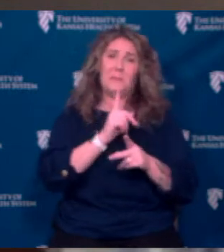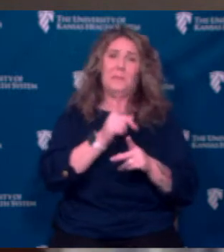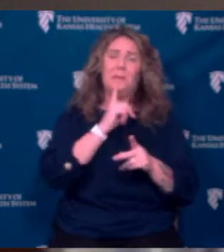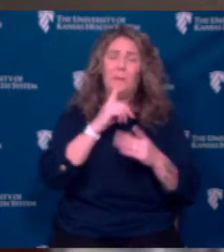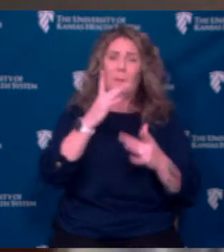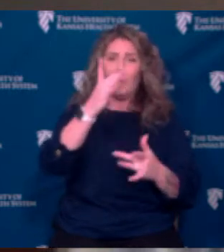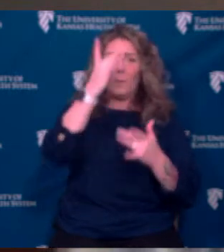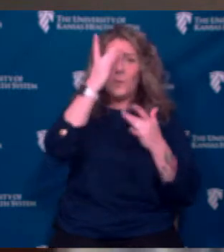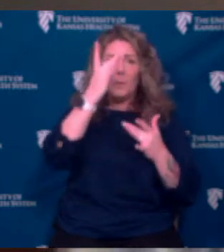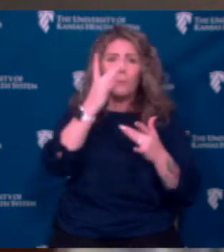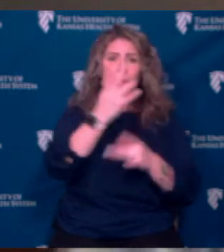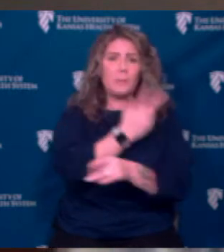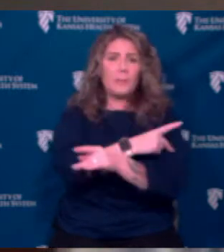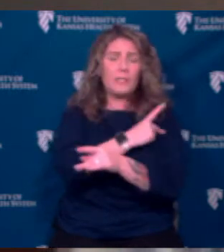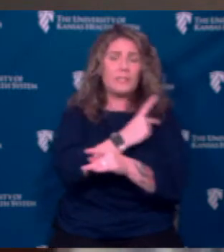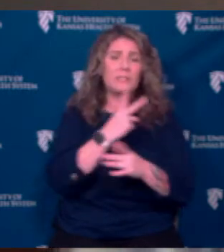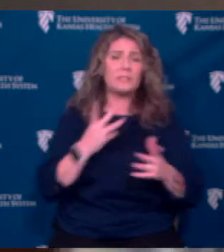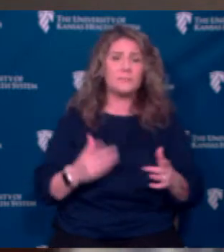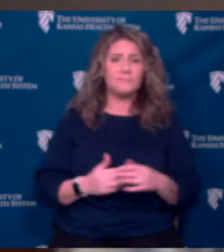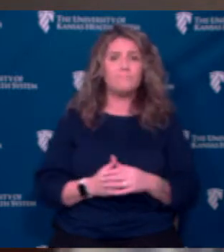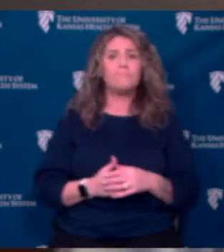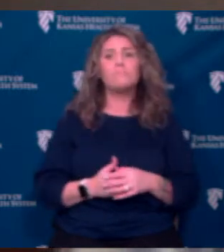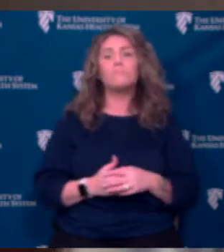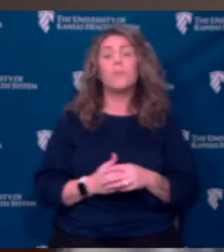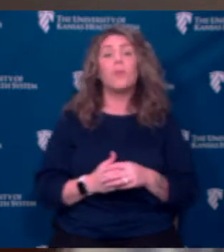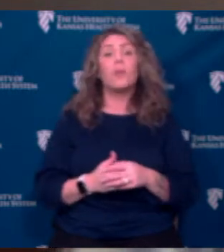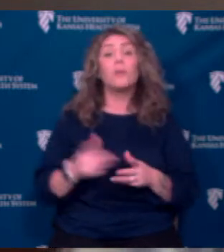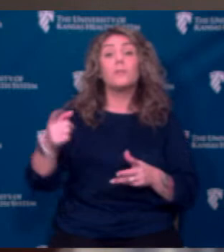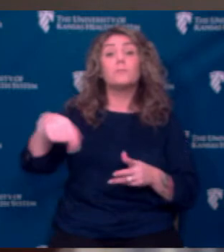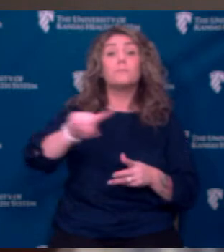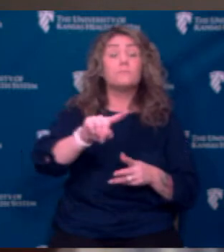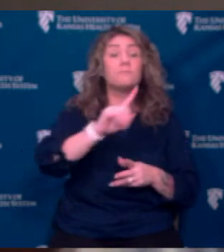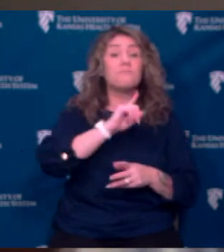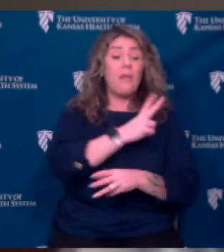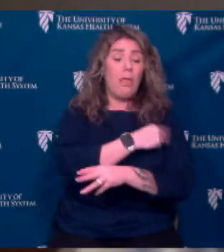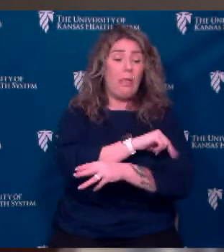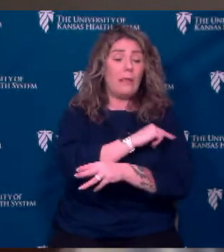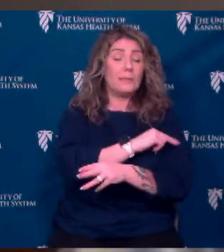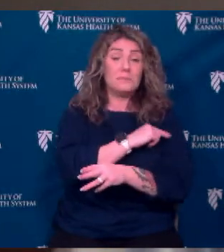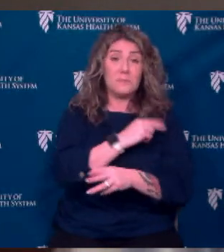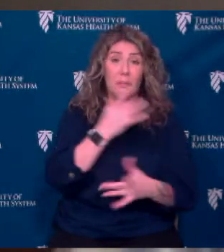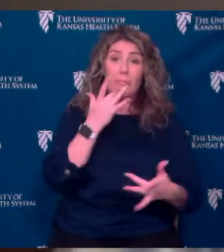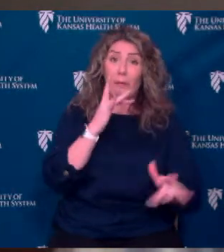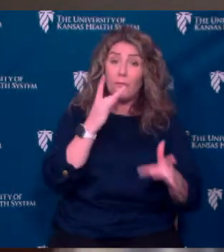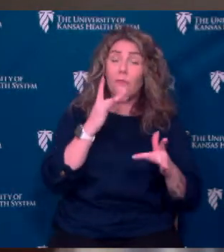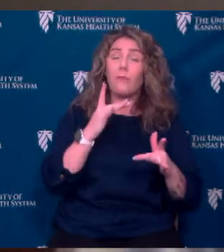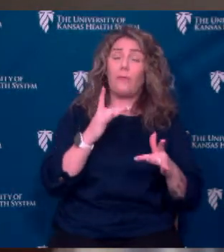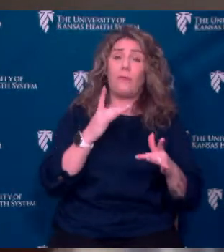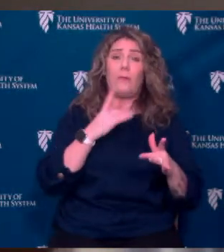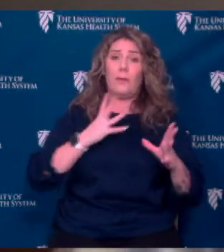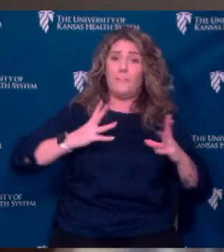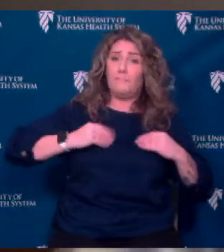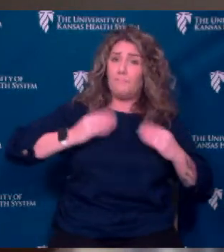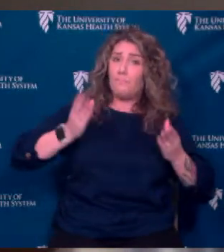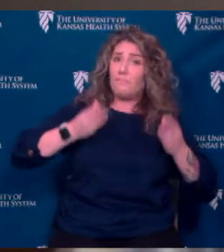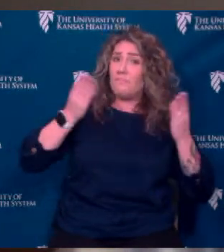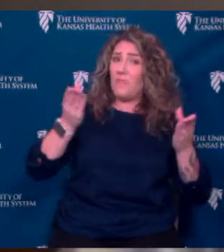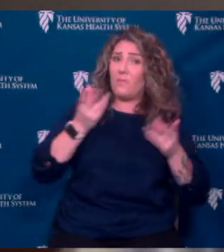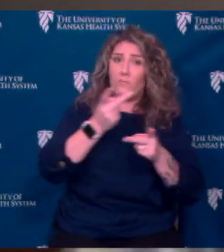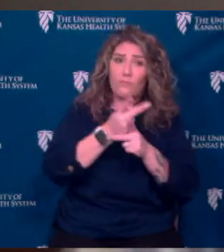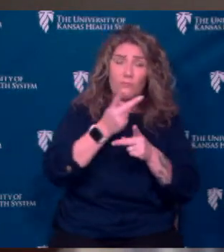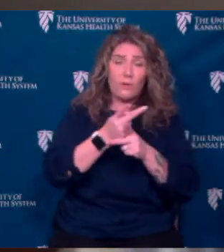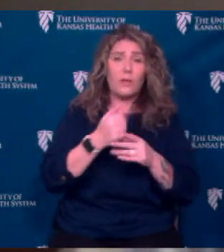patients. Fortunately, a lot of you all, the receiving hospitals, have come alongside and offered to help care in place.